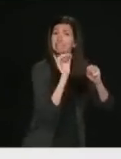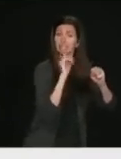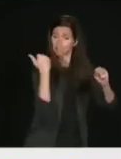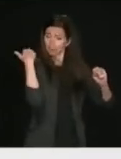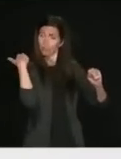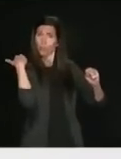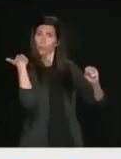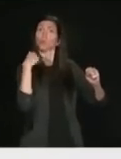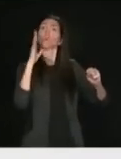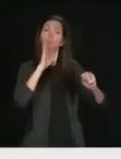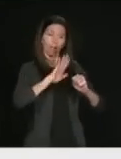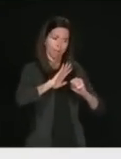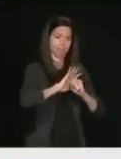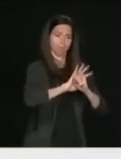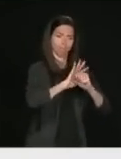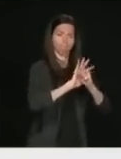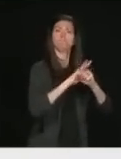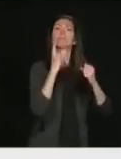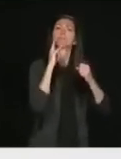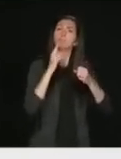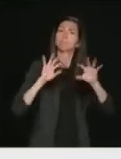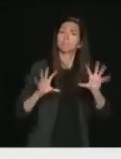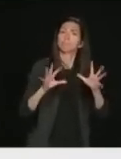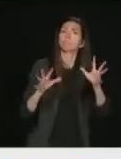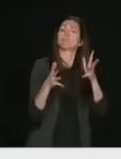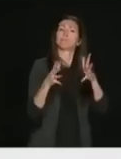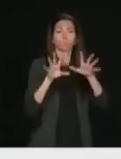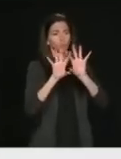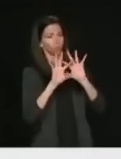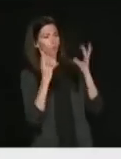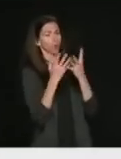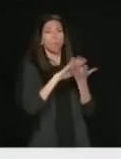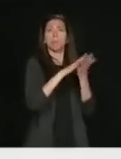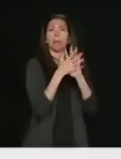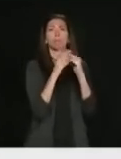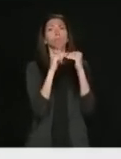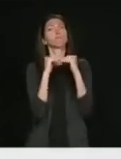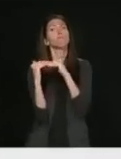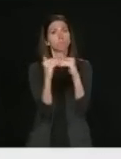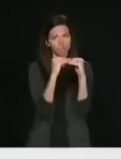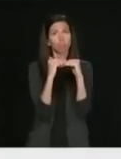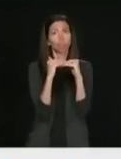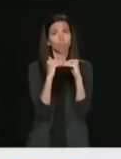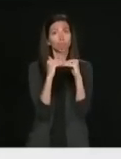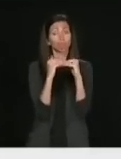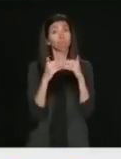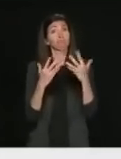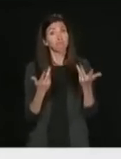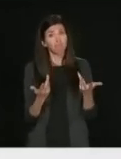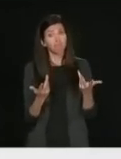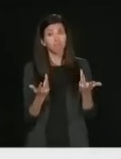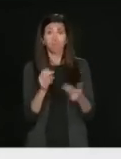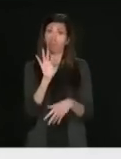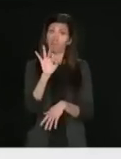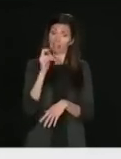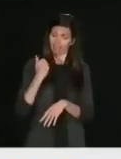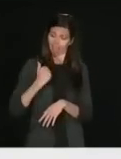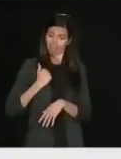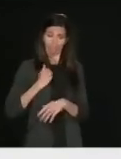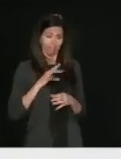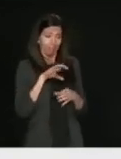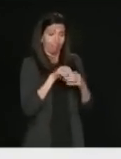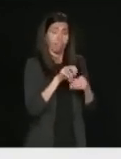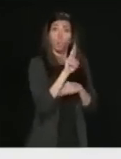we create a better, more prosperous, fairer world for everyone. And Canada having a voice at the UN Security Council